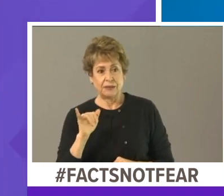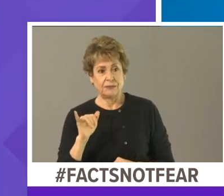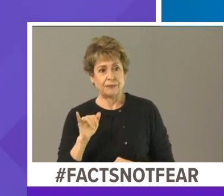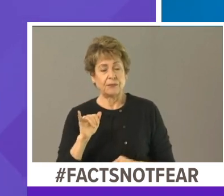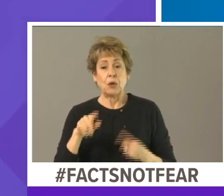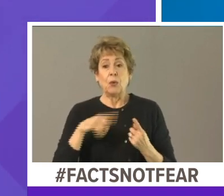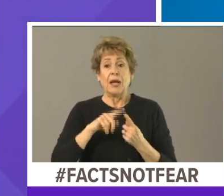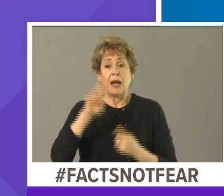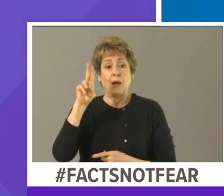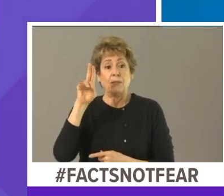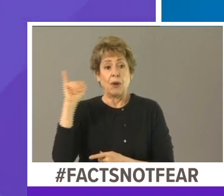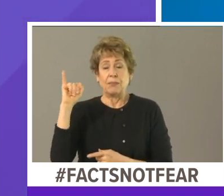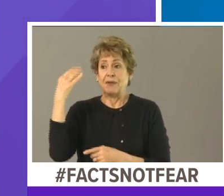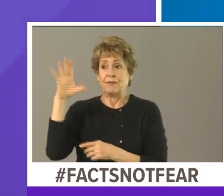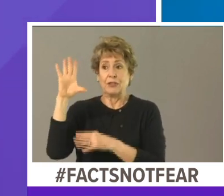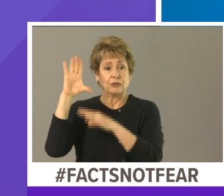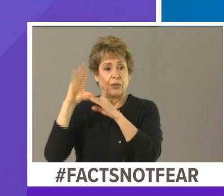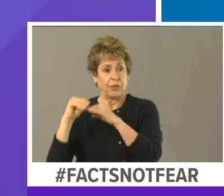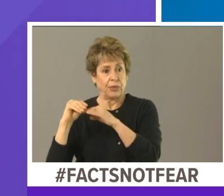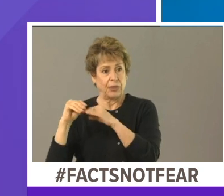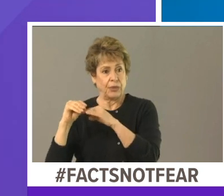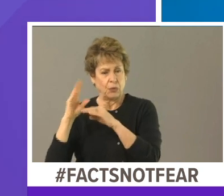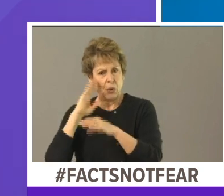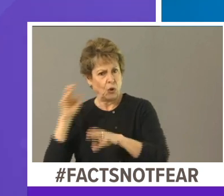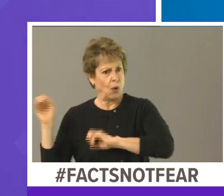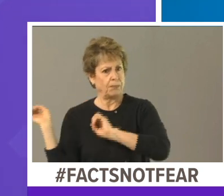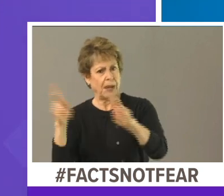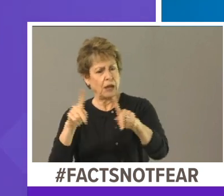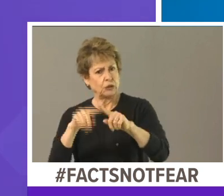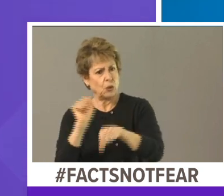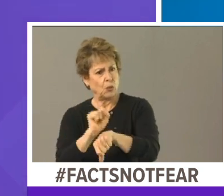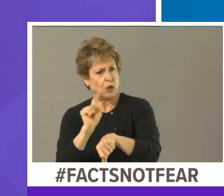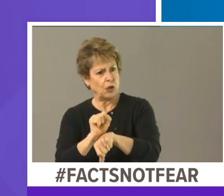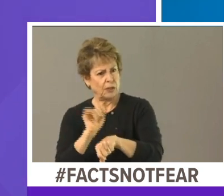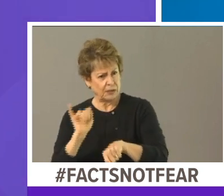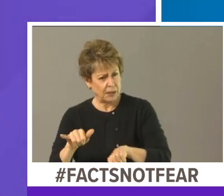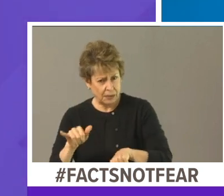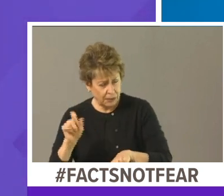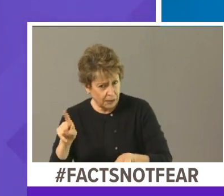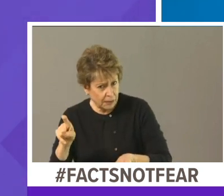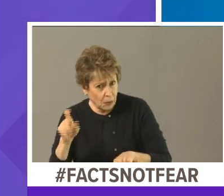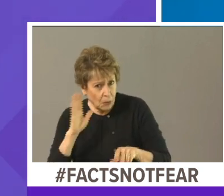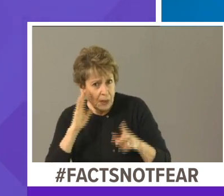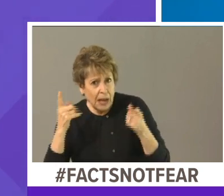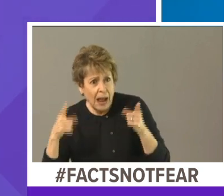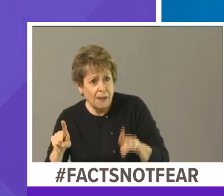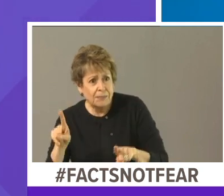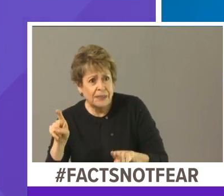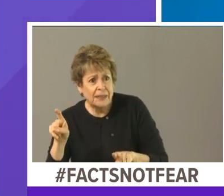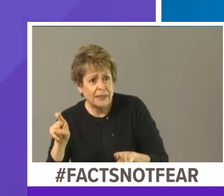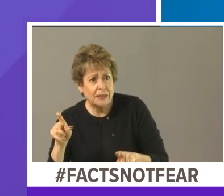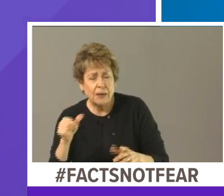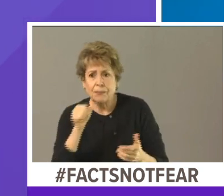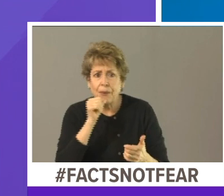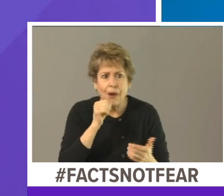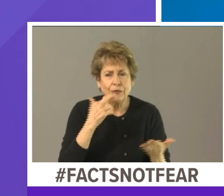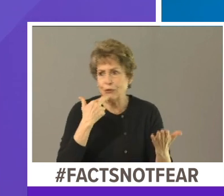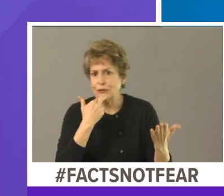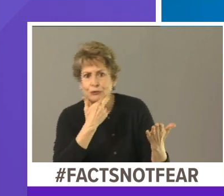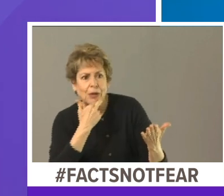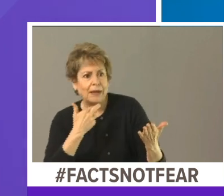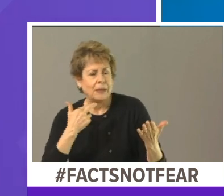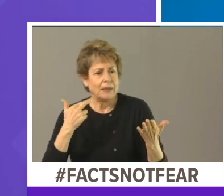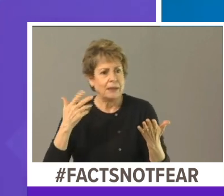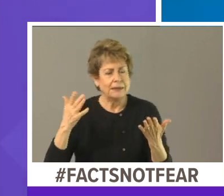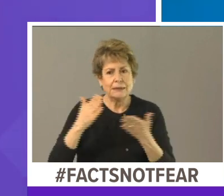is cut. Do you share that outlook, and is that even really possible if we're going to be in a situation where bars, restaurants, some industries are going to be operating